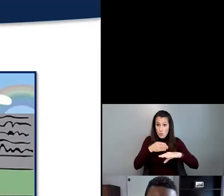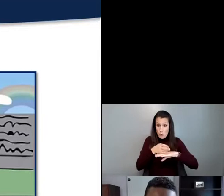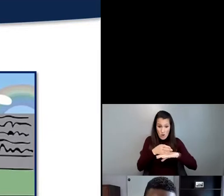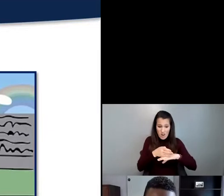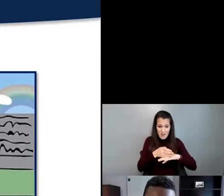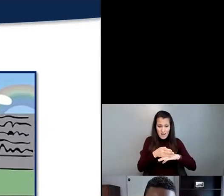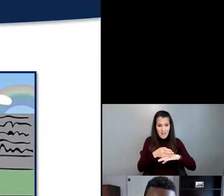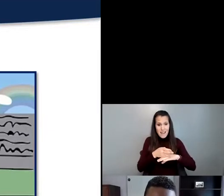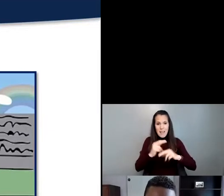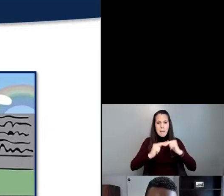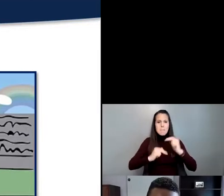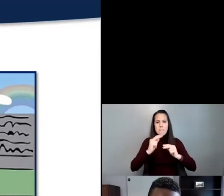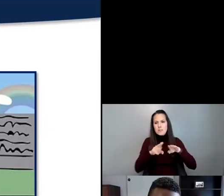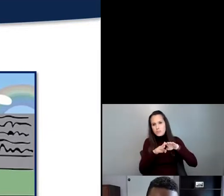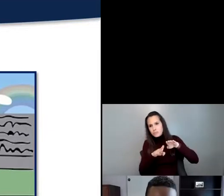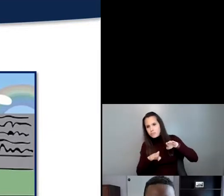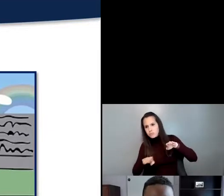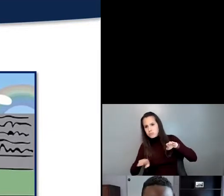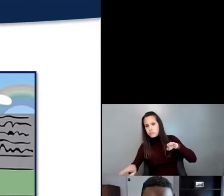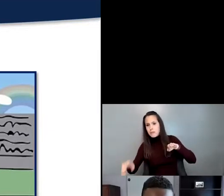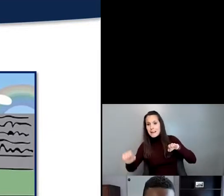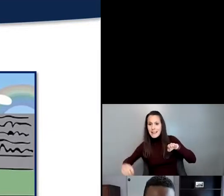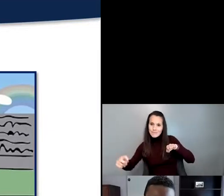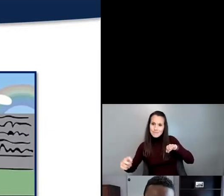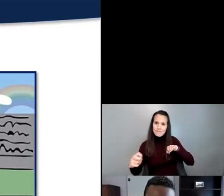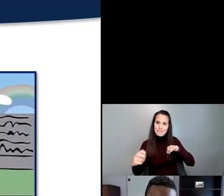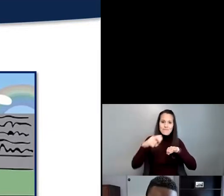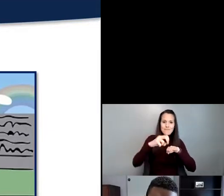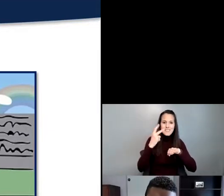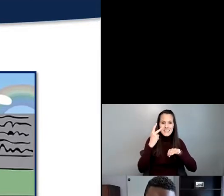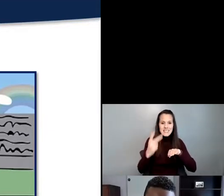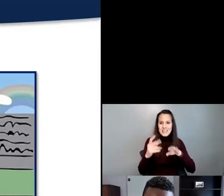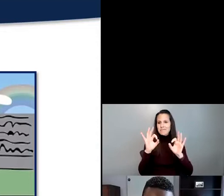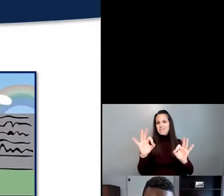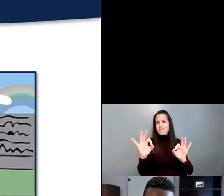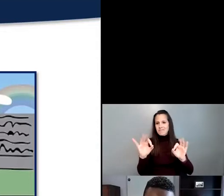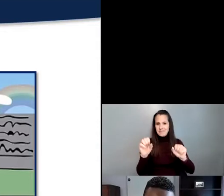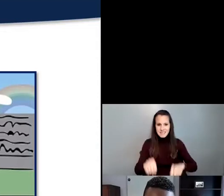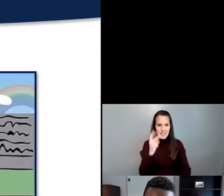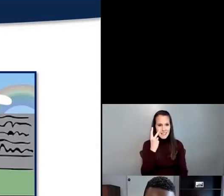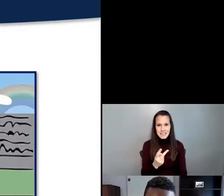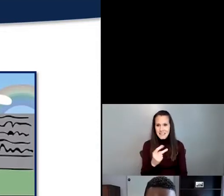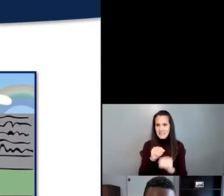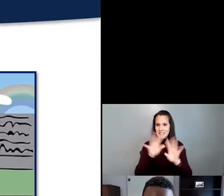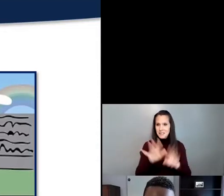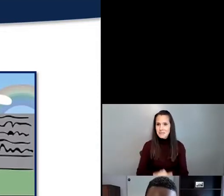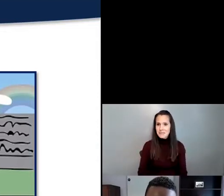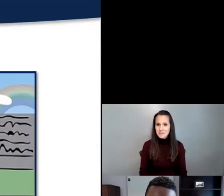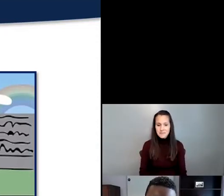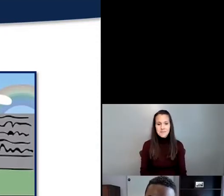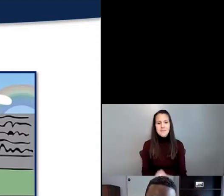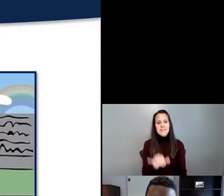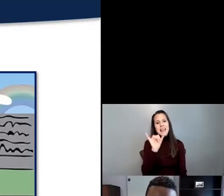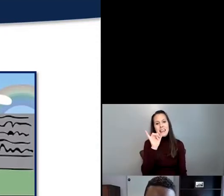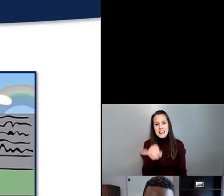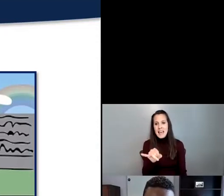build a ramp, that ramp then allows me to have the access I need to participate. Now that is the